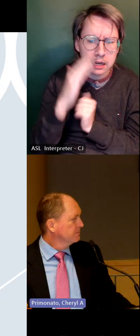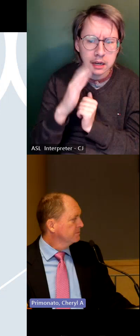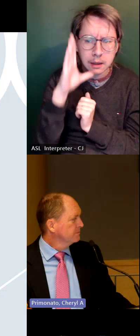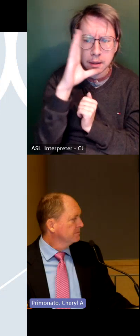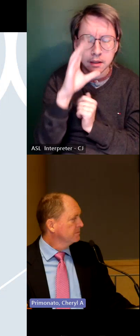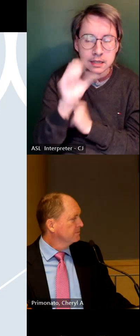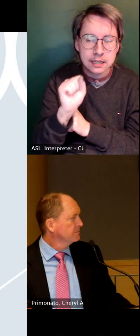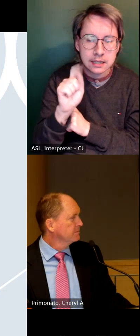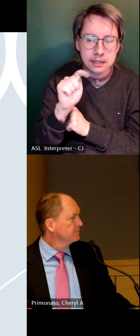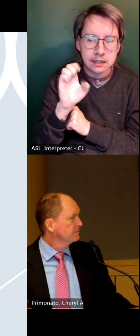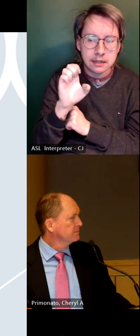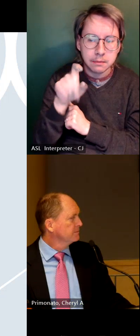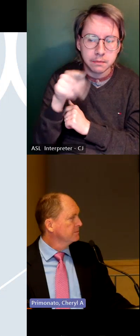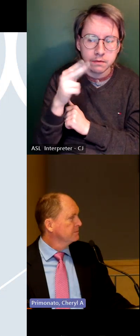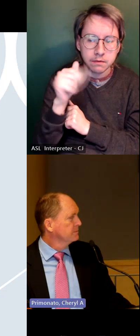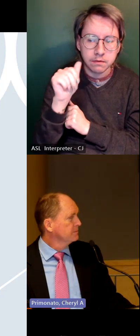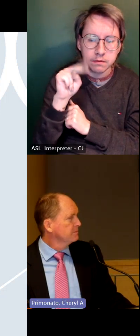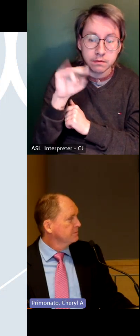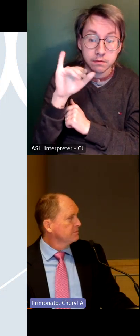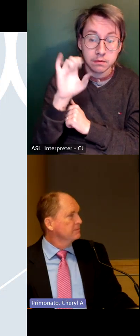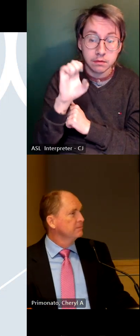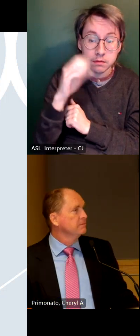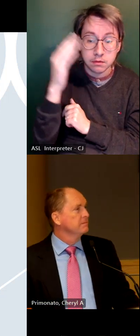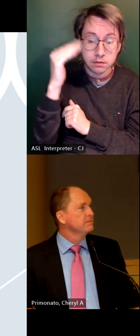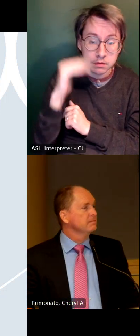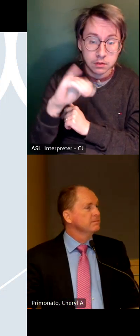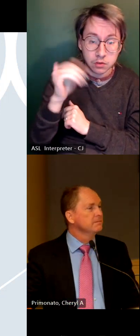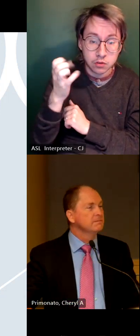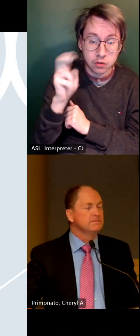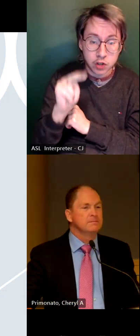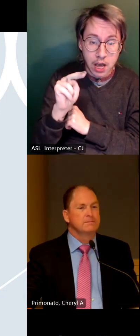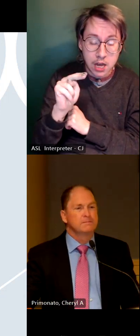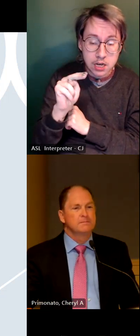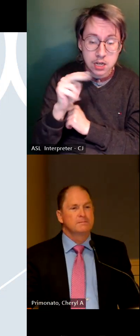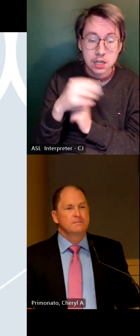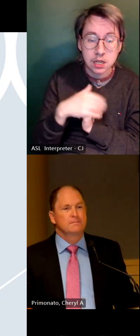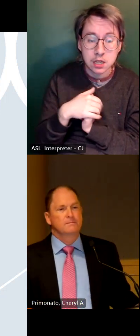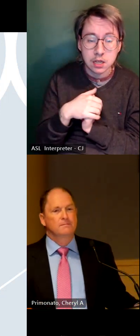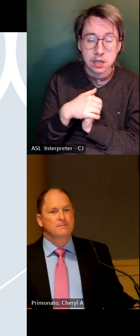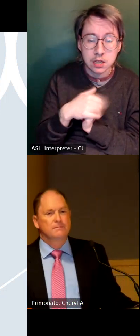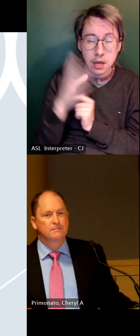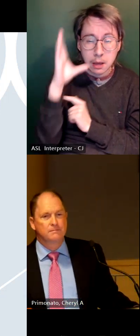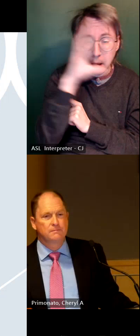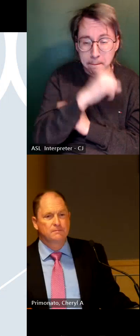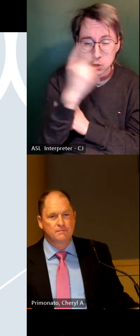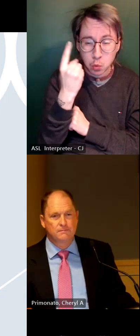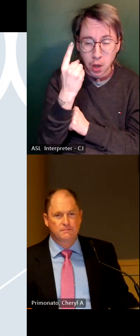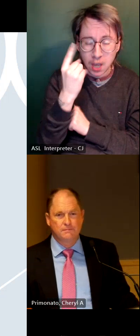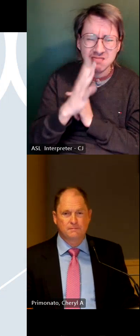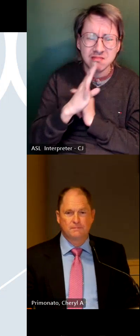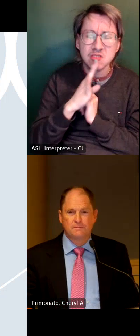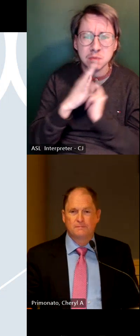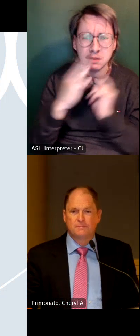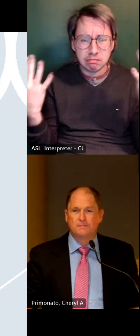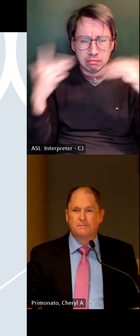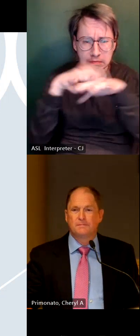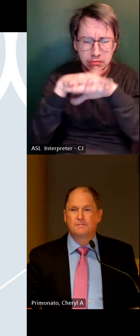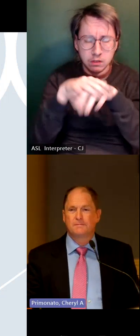Stephanie Turner. Tom Burdick. Jen Liptak? Jen Liptak? Bobby, yeah. Emma